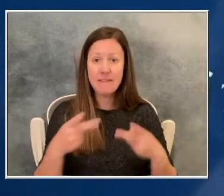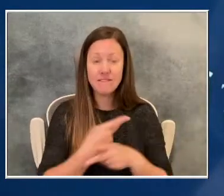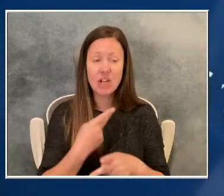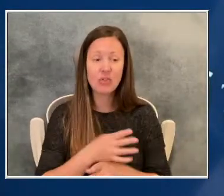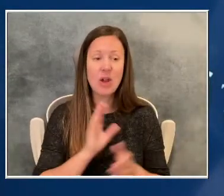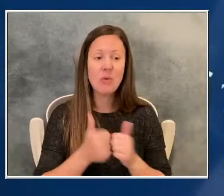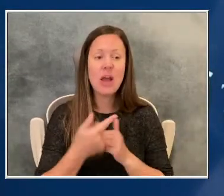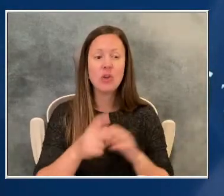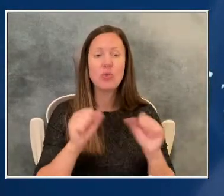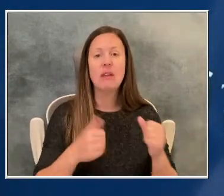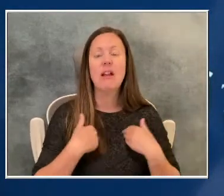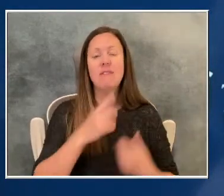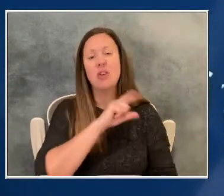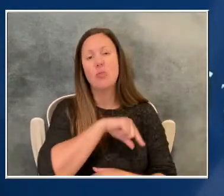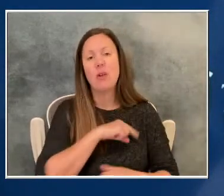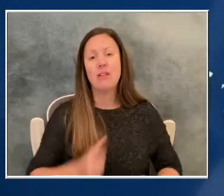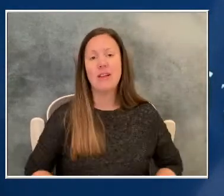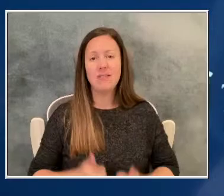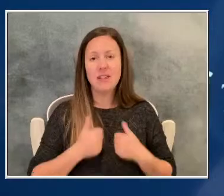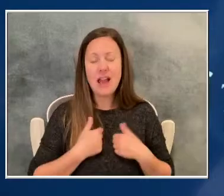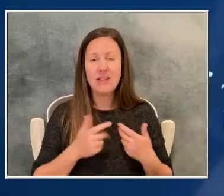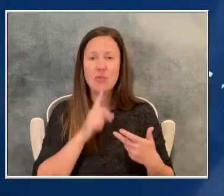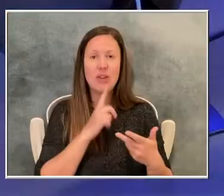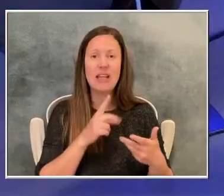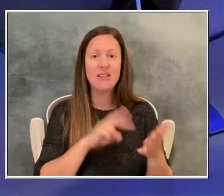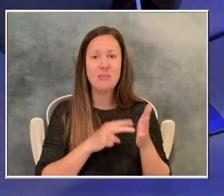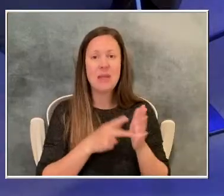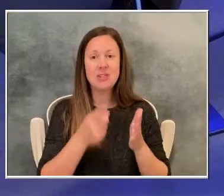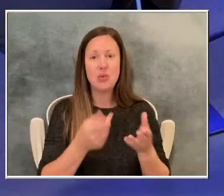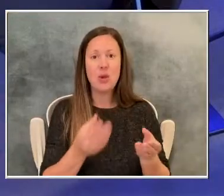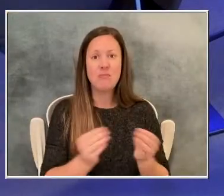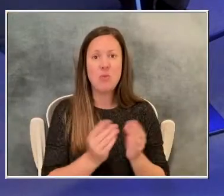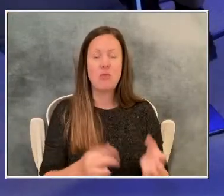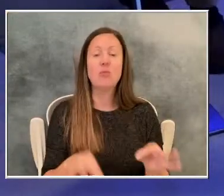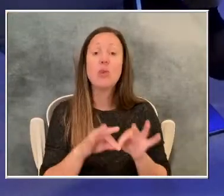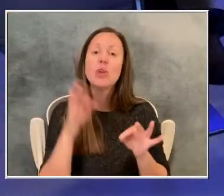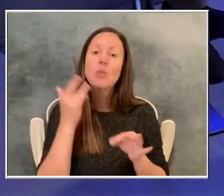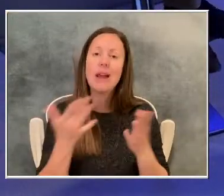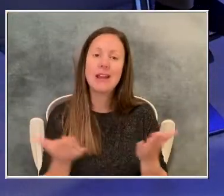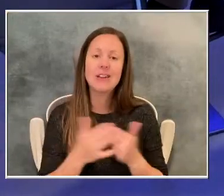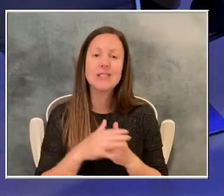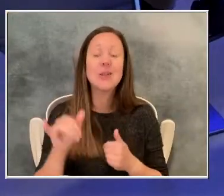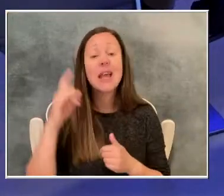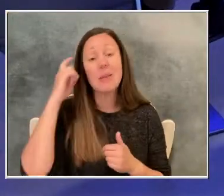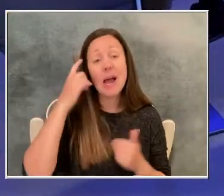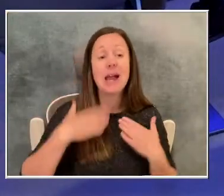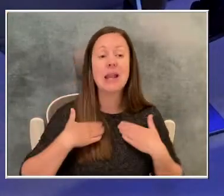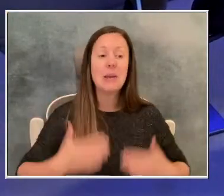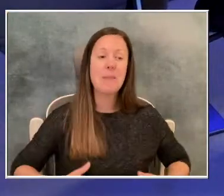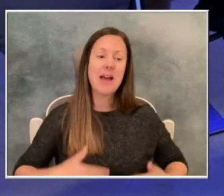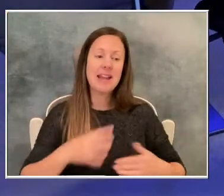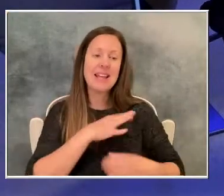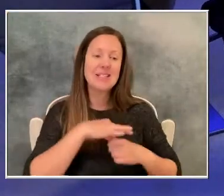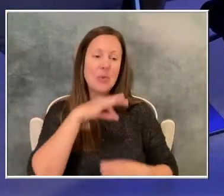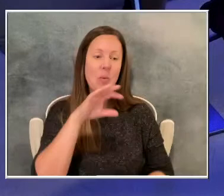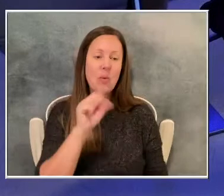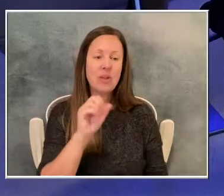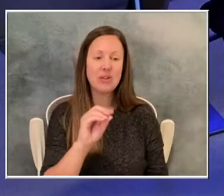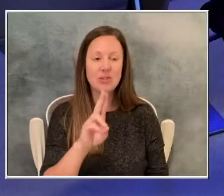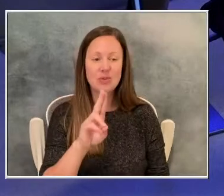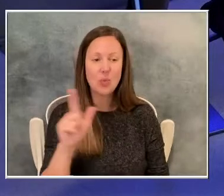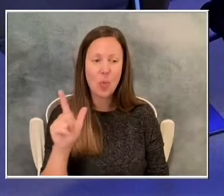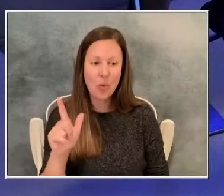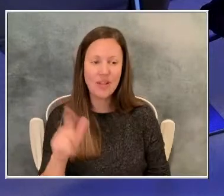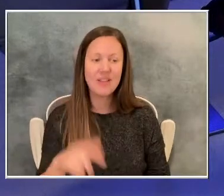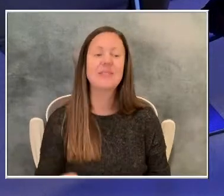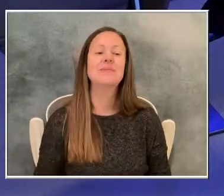of life that makes it feel worth being here for. So it's like mind, body, and soul, Dr. Abiyankar. Yes. You're there to kind of fix it and help with the physical state.